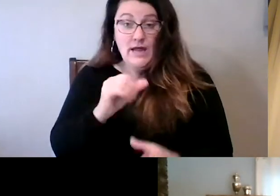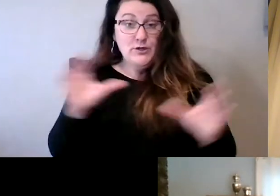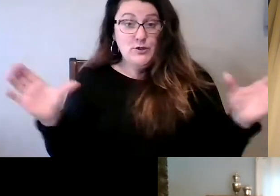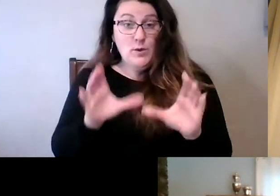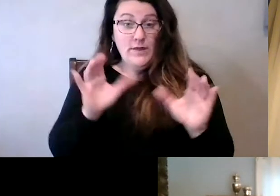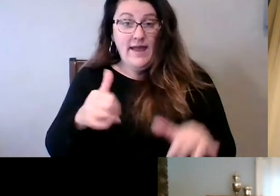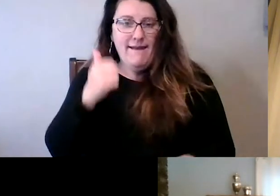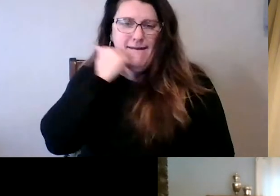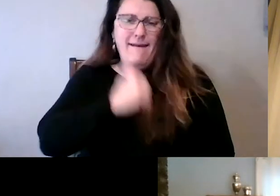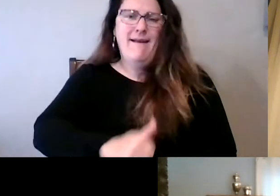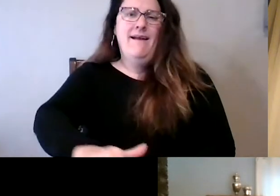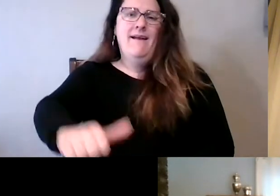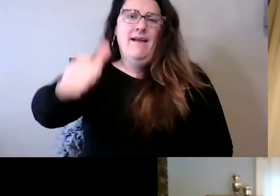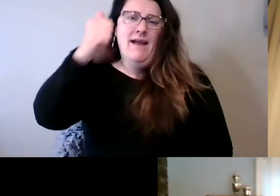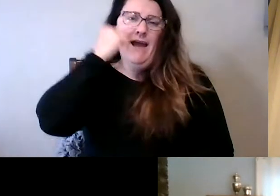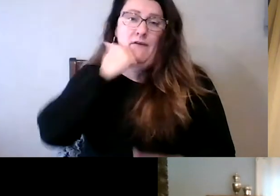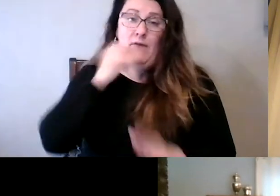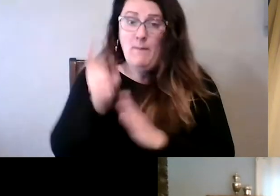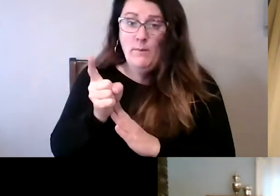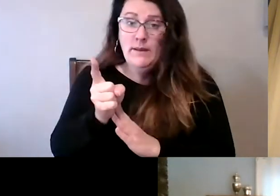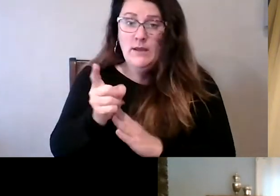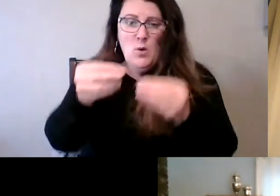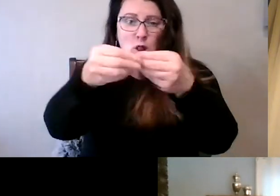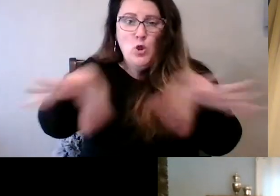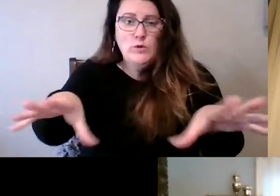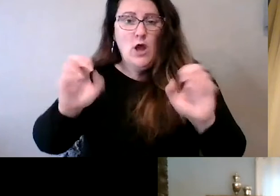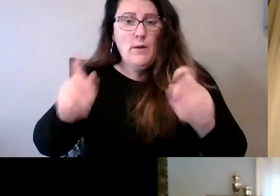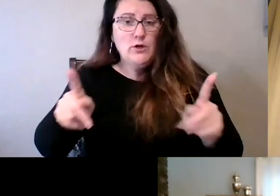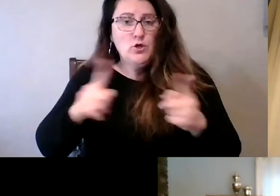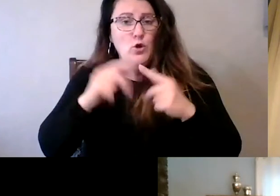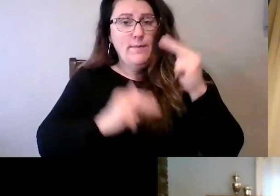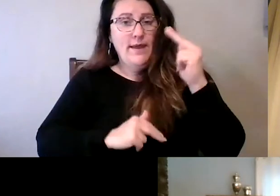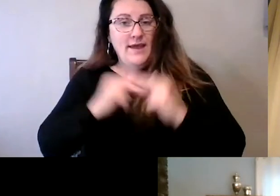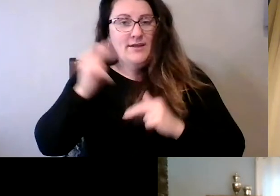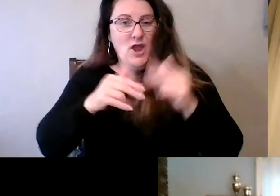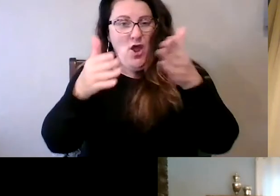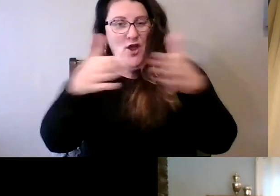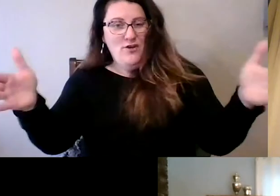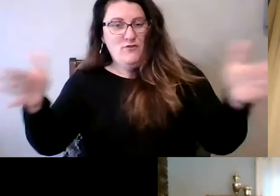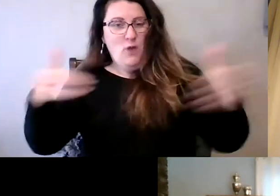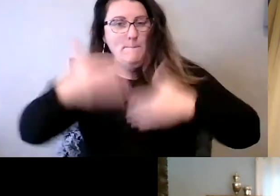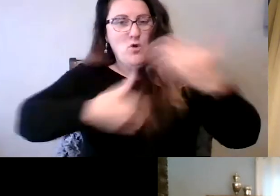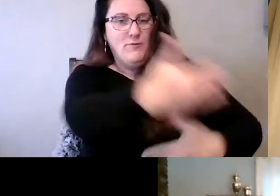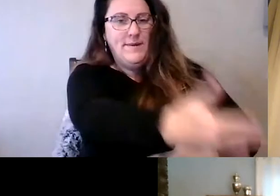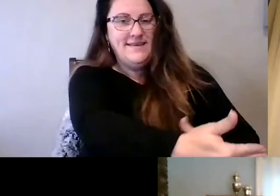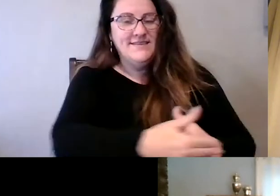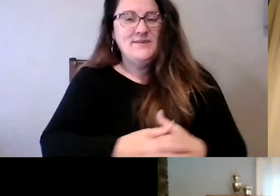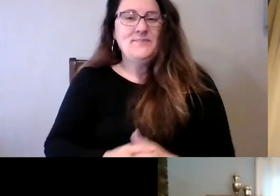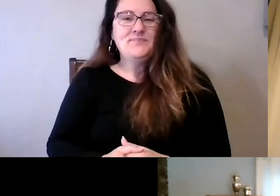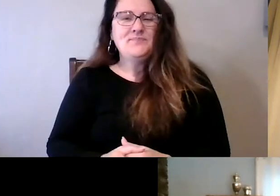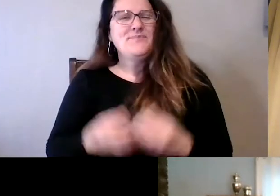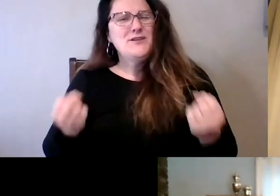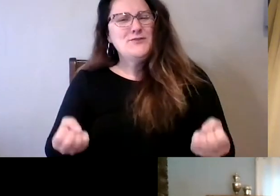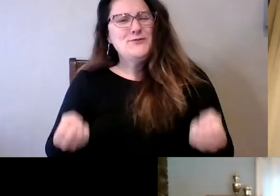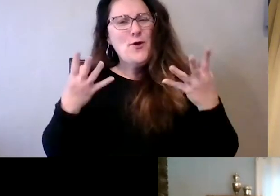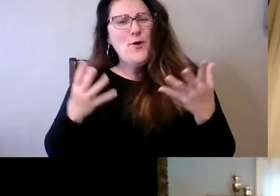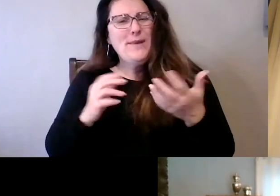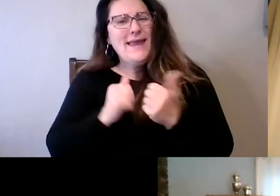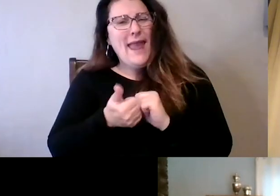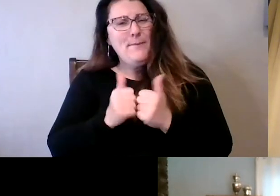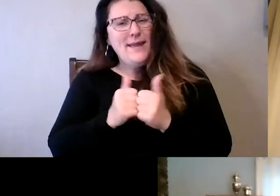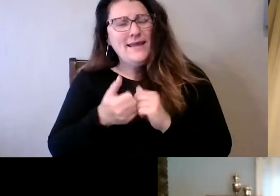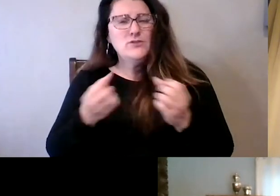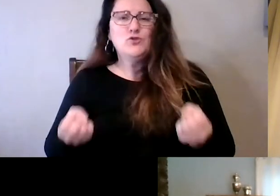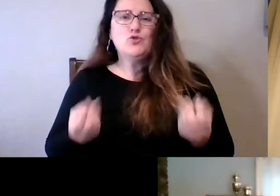every waking moment, we are losing an opportunity to build our overall movement. There's so many campaigns, there's so